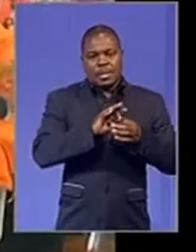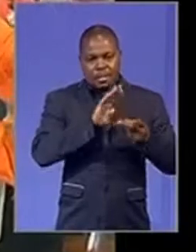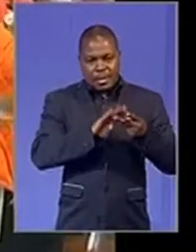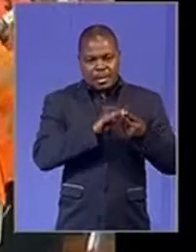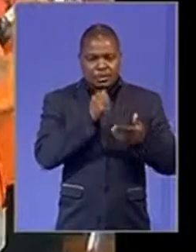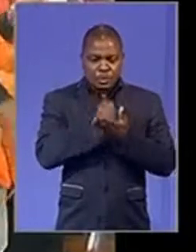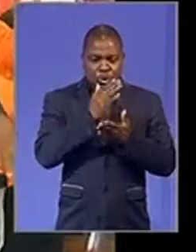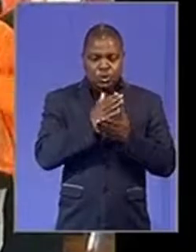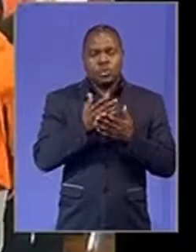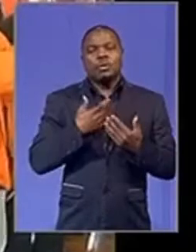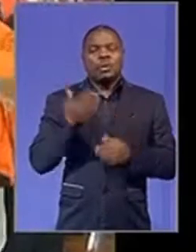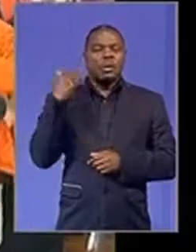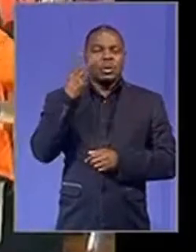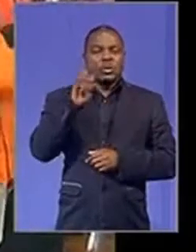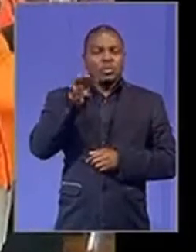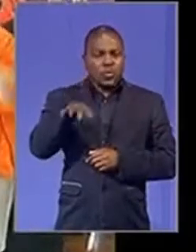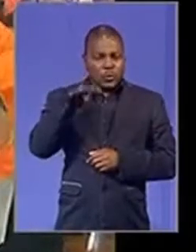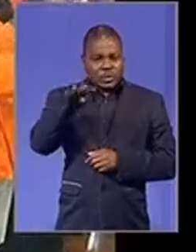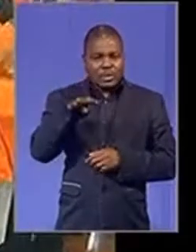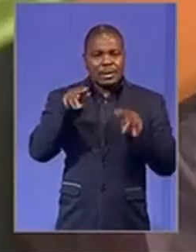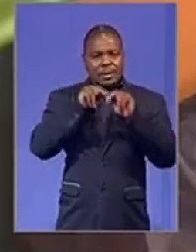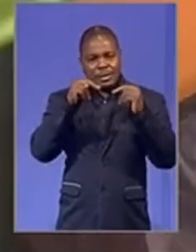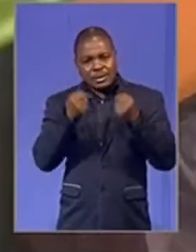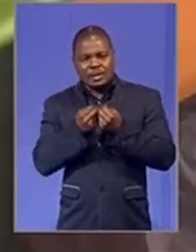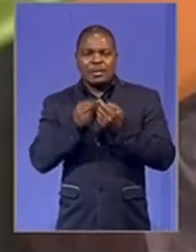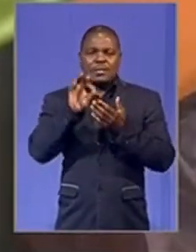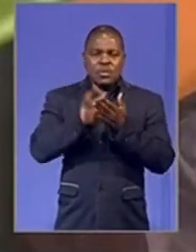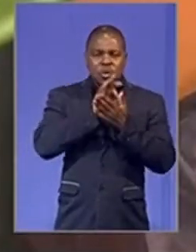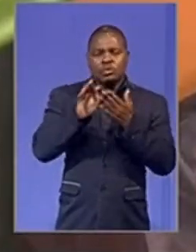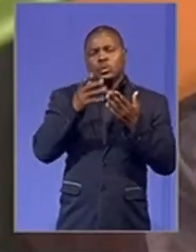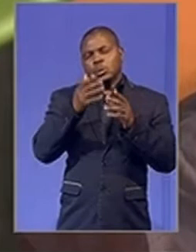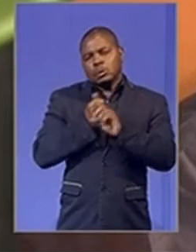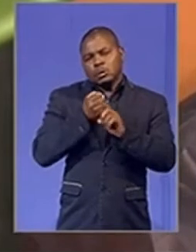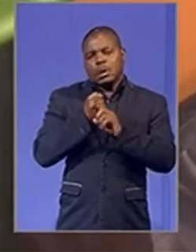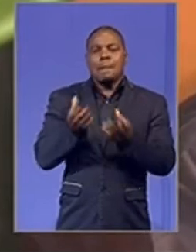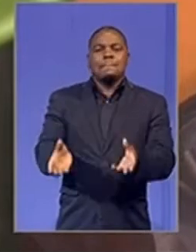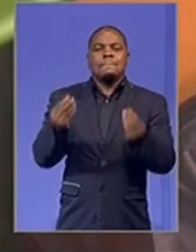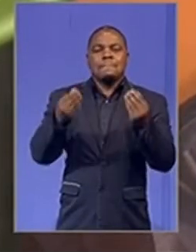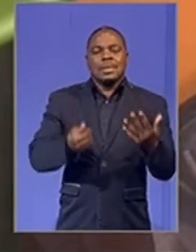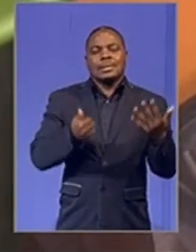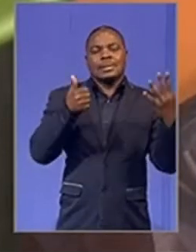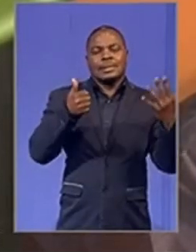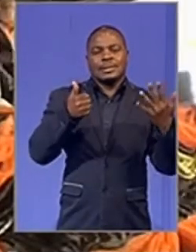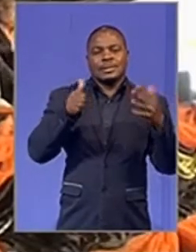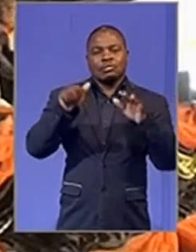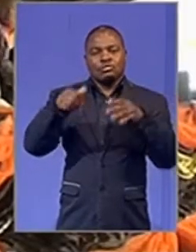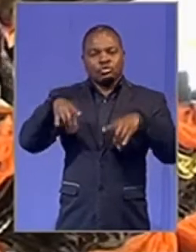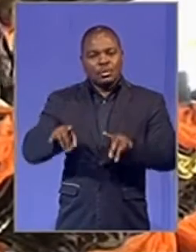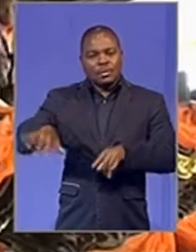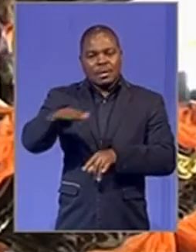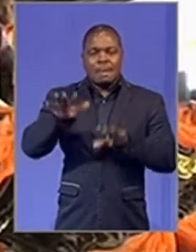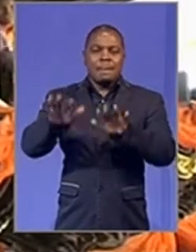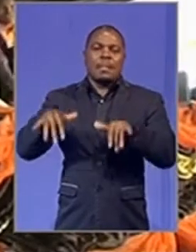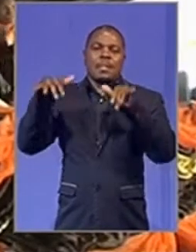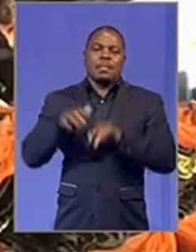botshepehi dikgethong tsa naha tsa 2014 ho ile ha mo hapela ditulo tse tsheletseng parlamenteng e leng se neng se sa lebellwa. Pele